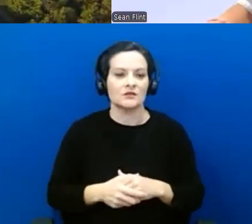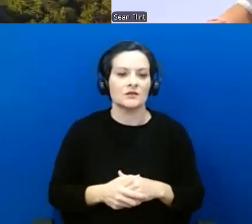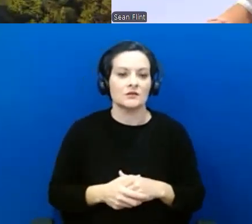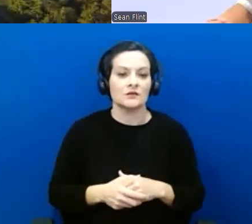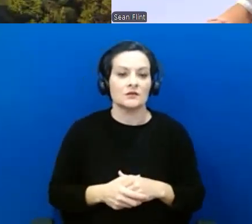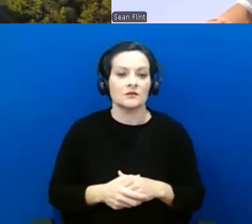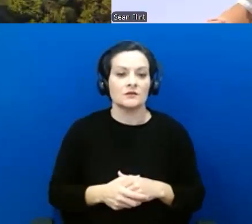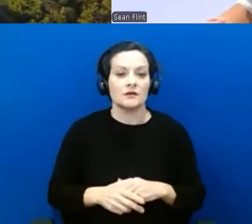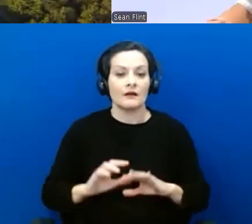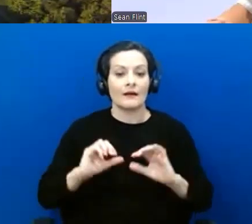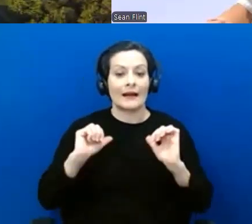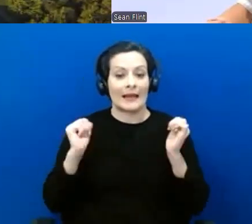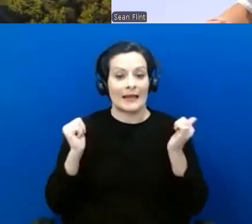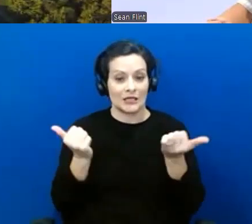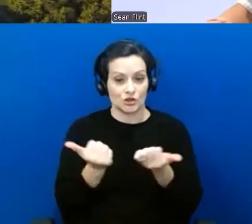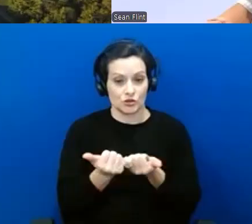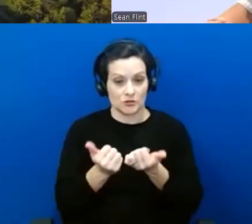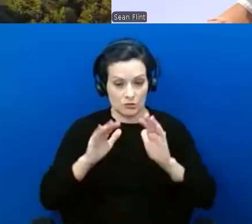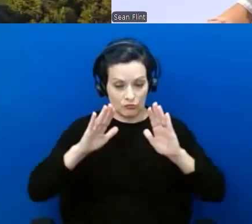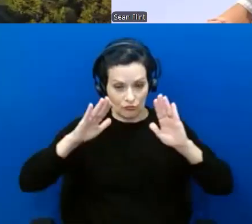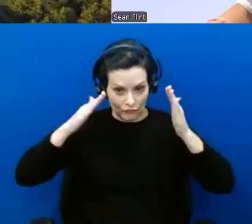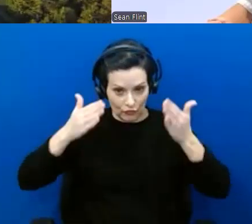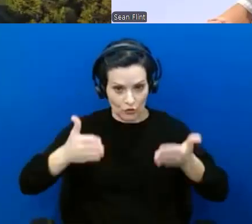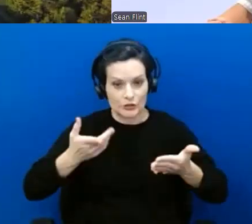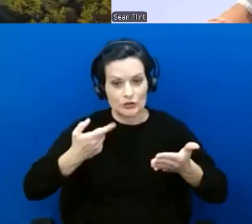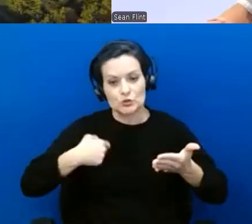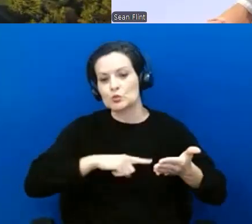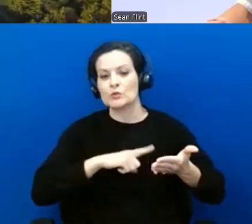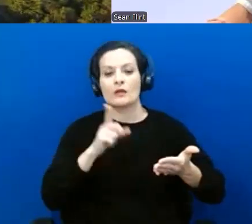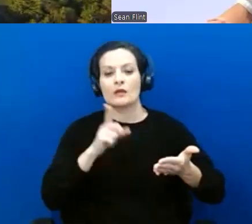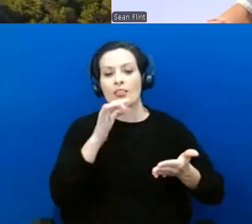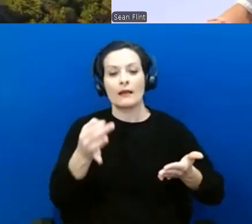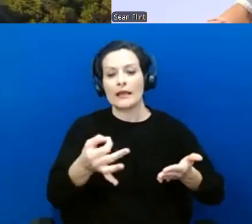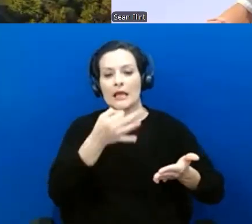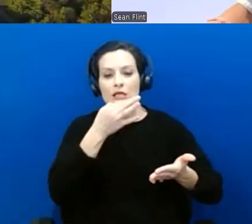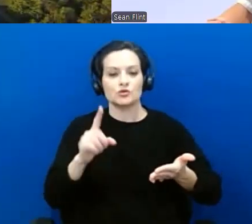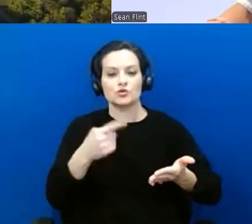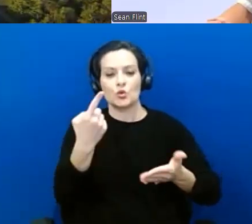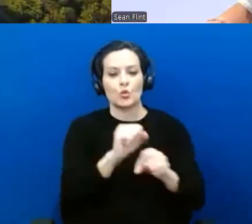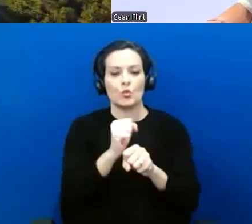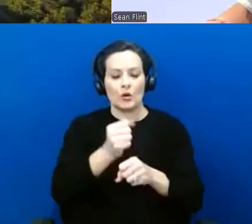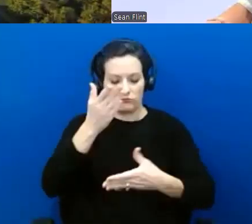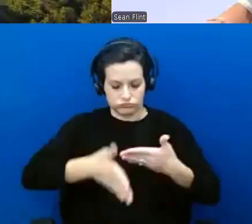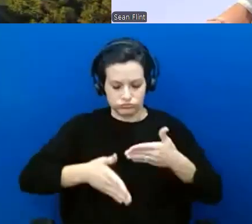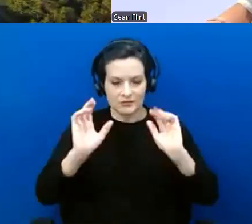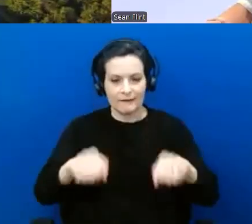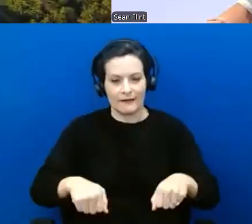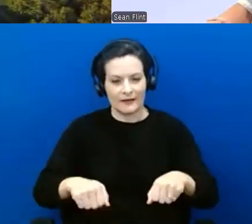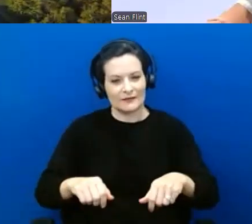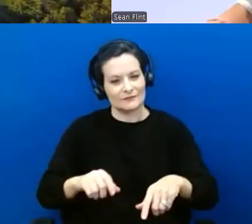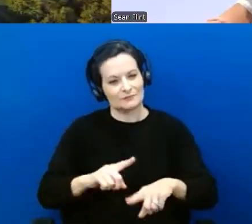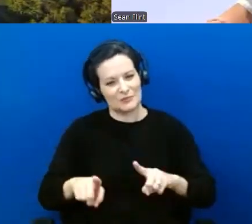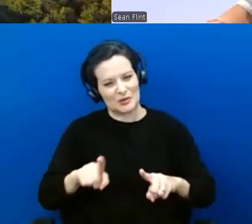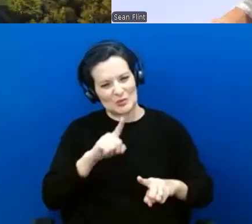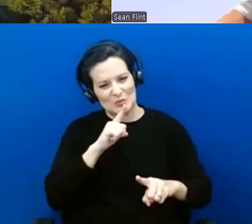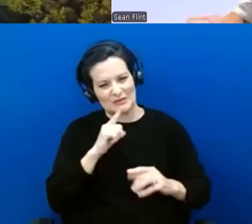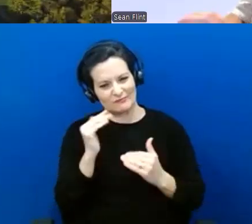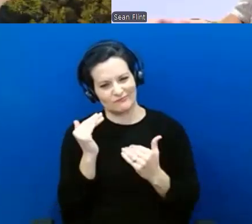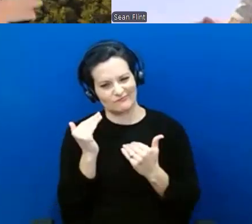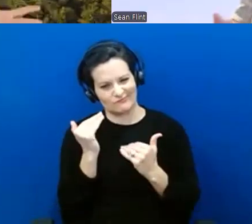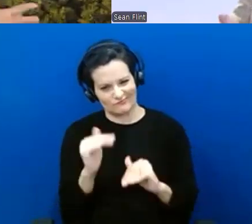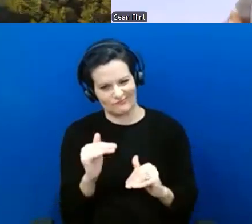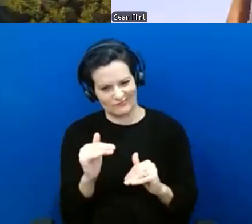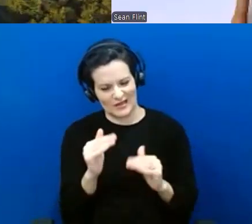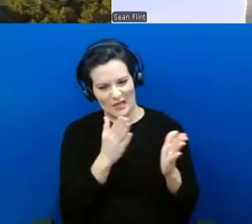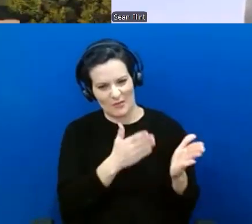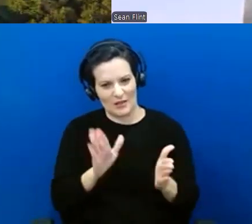agency mindset, sort of schooled in being the expert. You can get this done by yourself, but that really does only allow the plan to reflect your